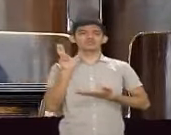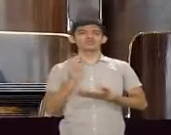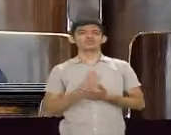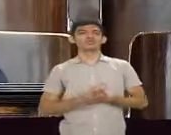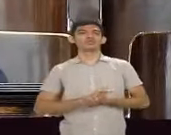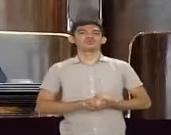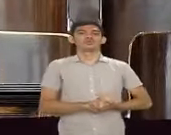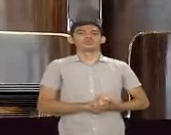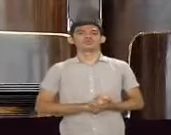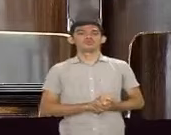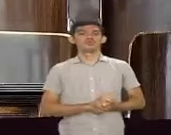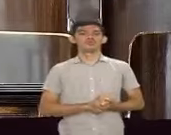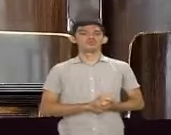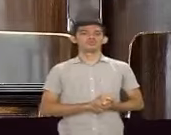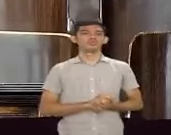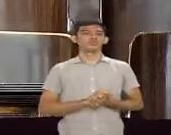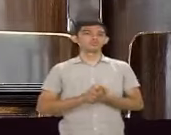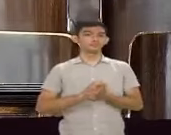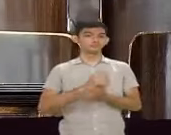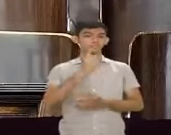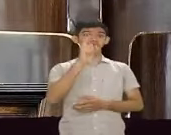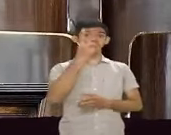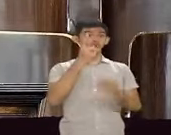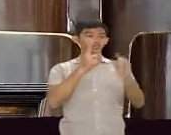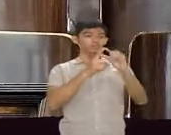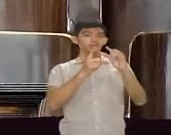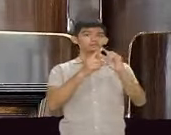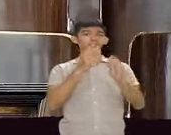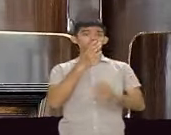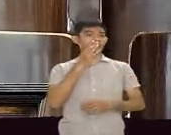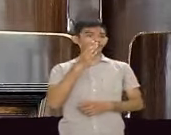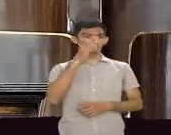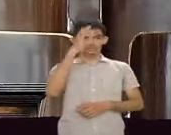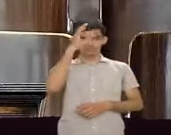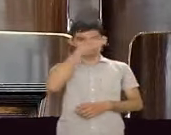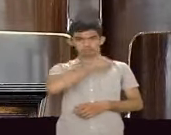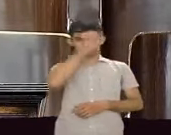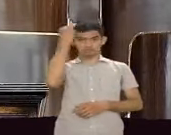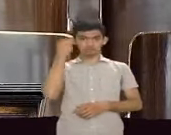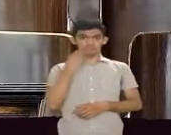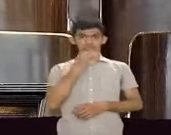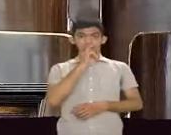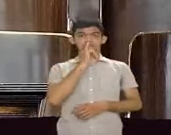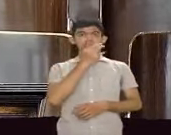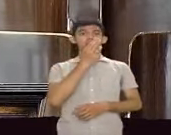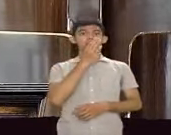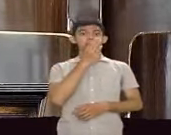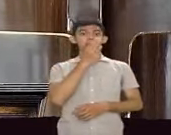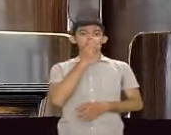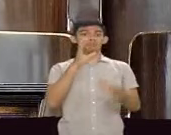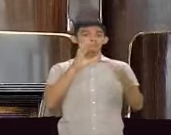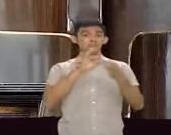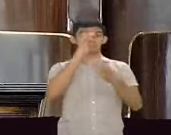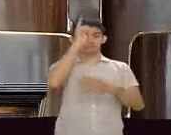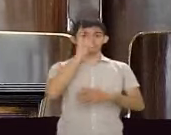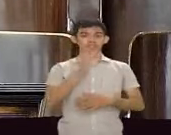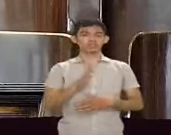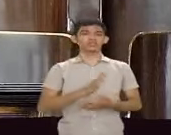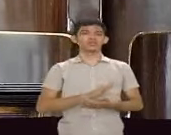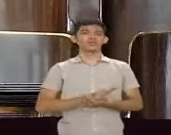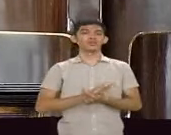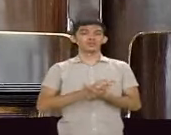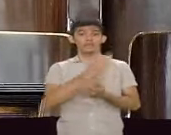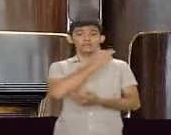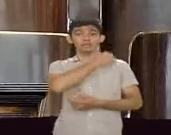Mary. So, the first dogma is Mary is the Mother of God. The second dogma is Mary ever virgin, meaning wa